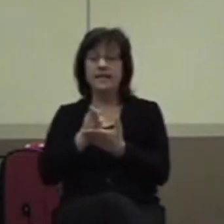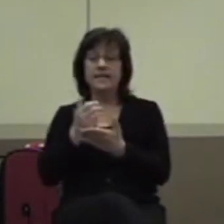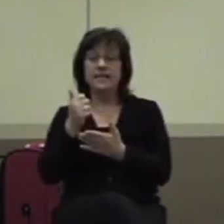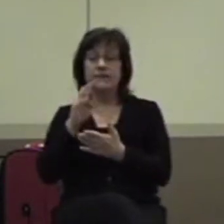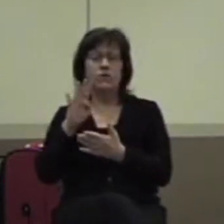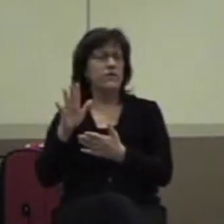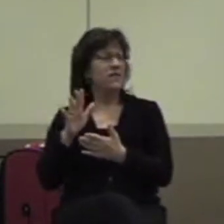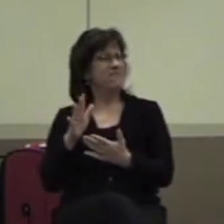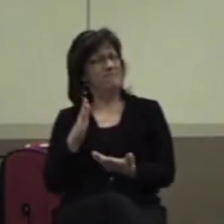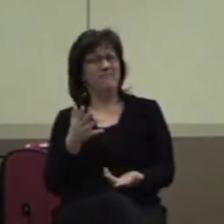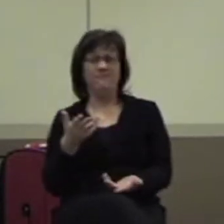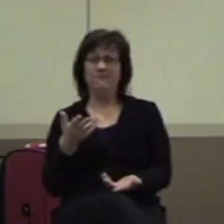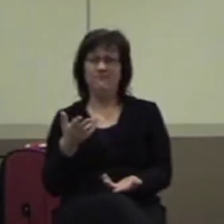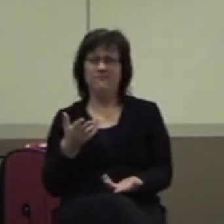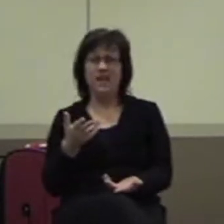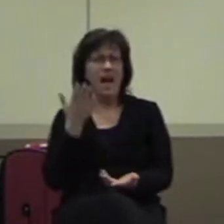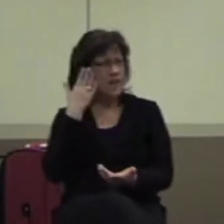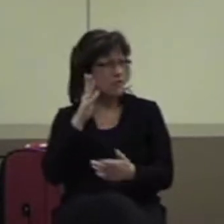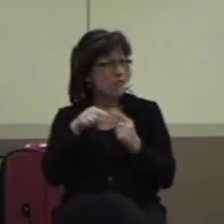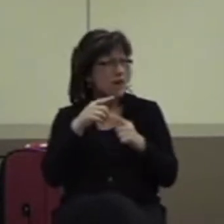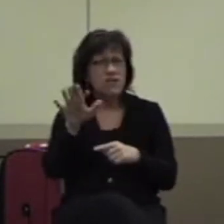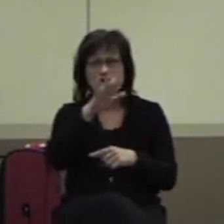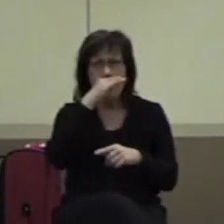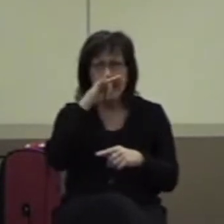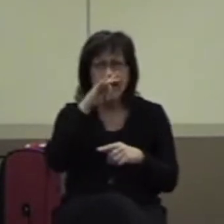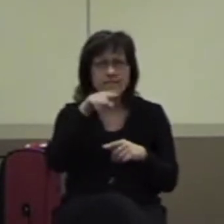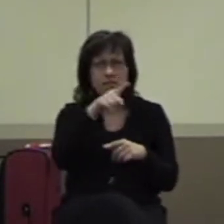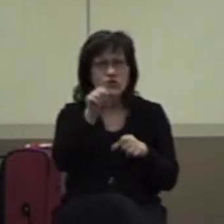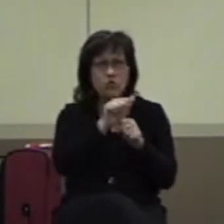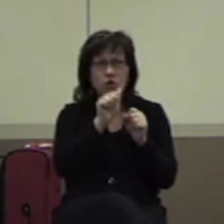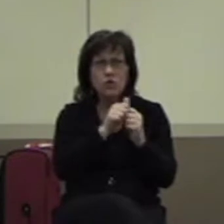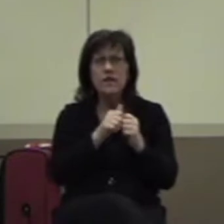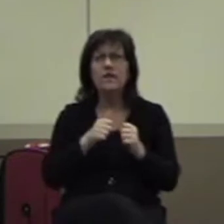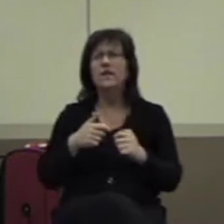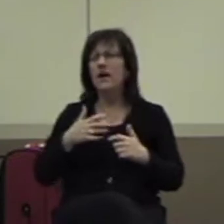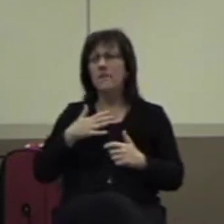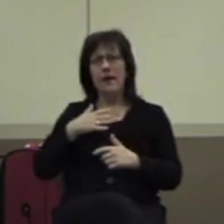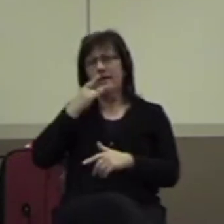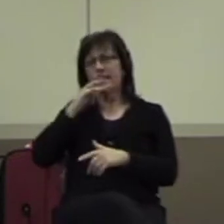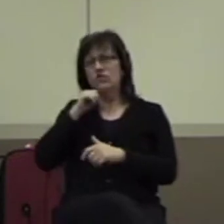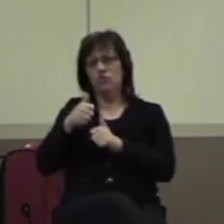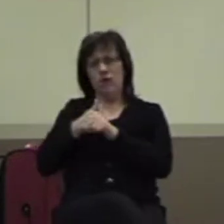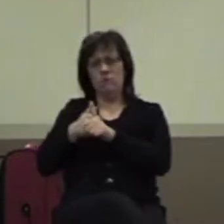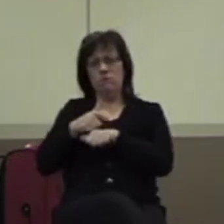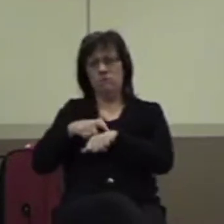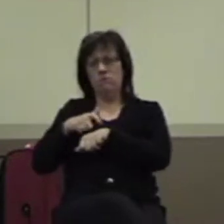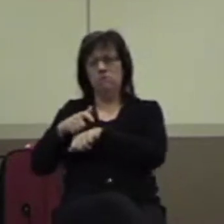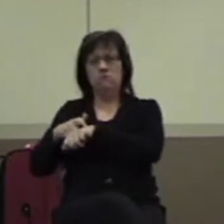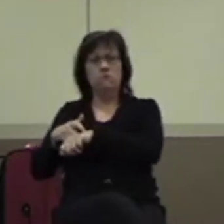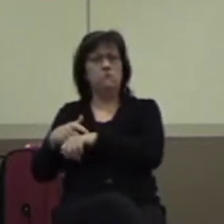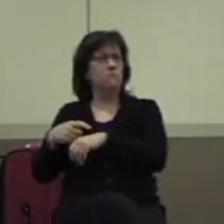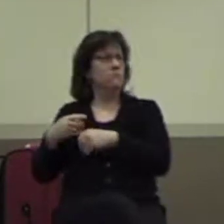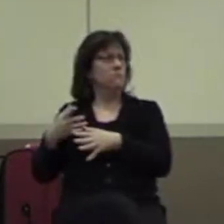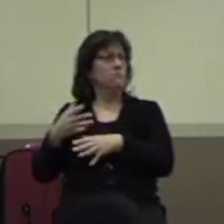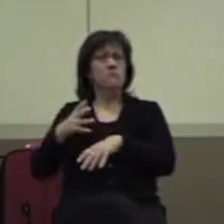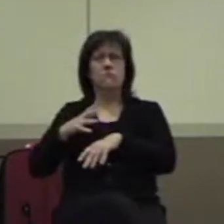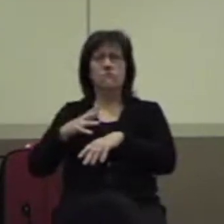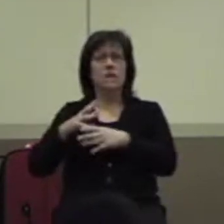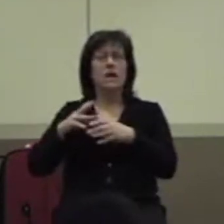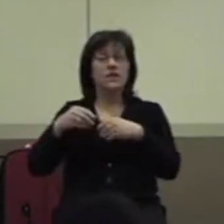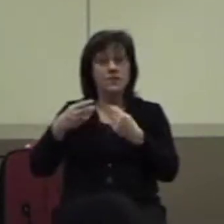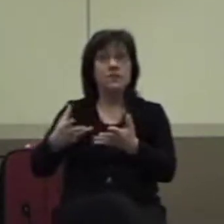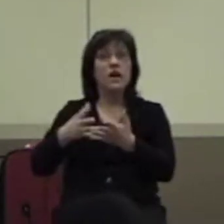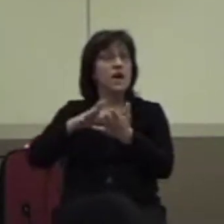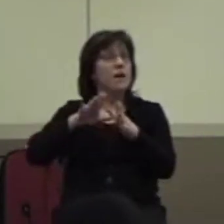10:45. I don't know about the kids that you guys work with, but the kids that I work with are not so compliant as that they provide those behavioral